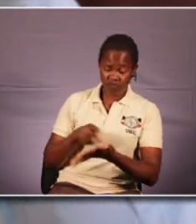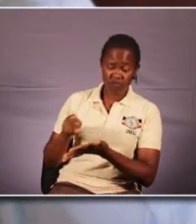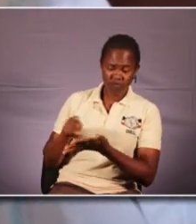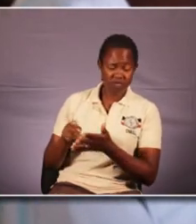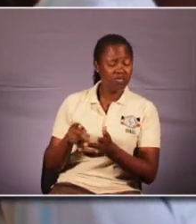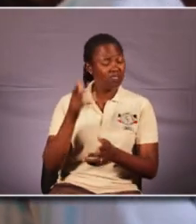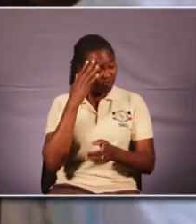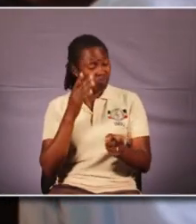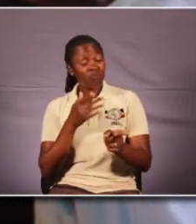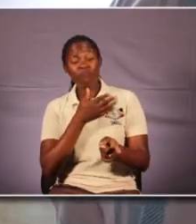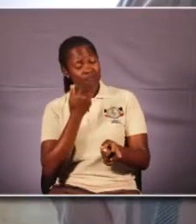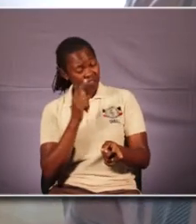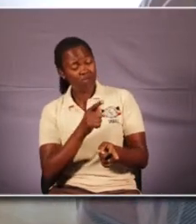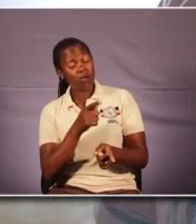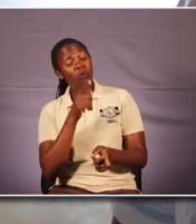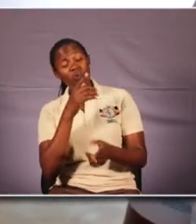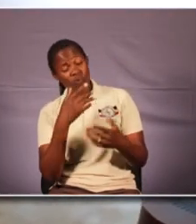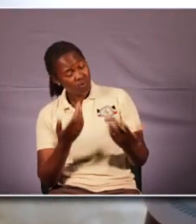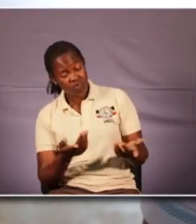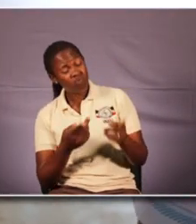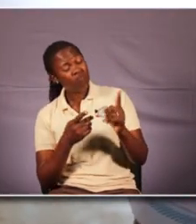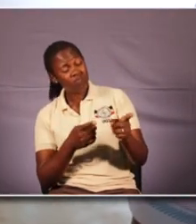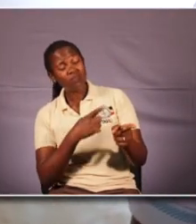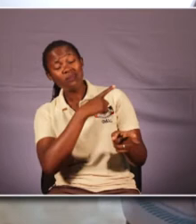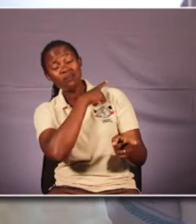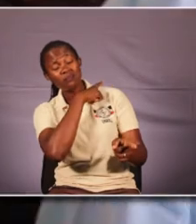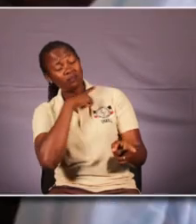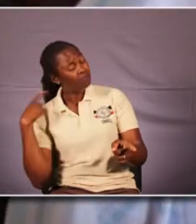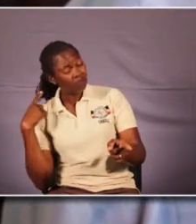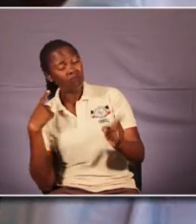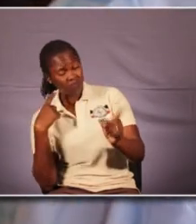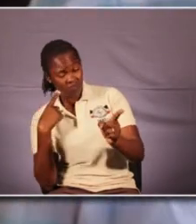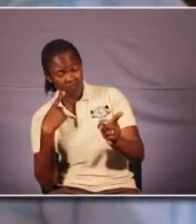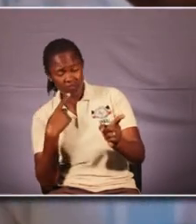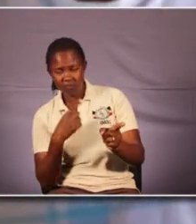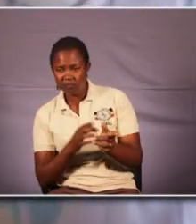You better do. Or else, I'll slit your throat open.